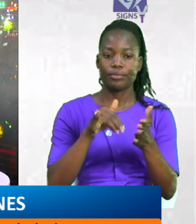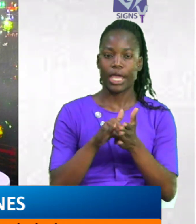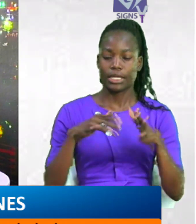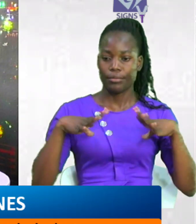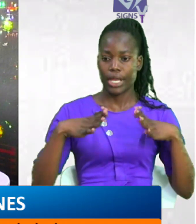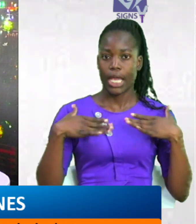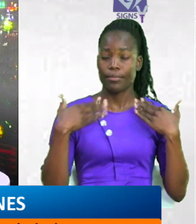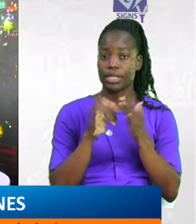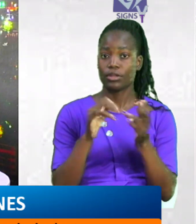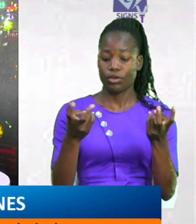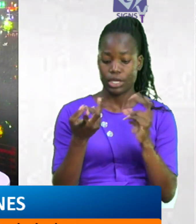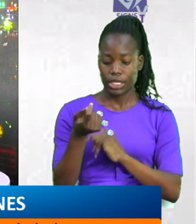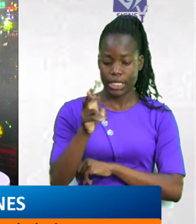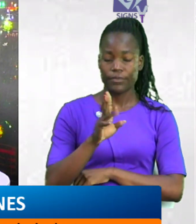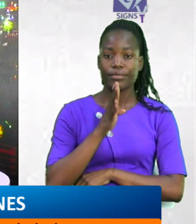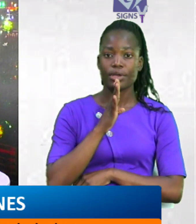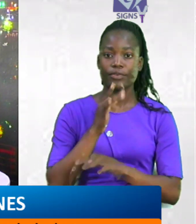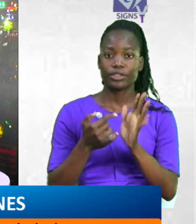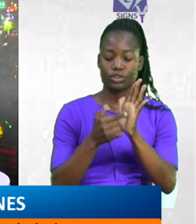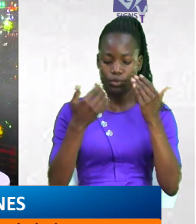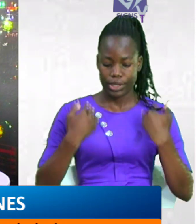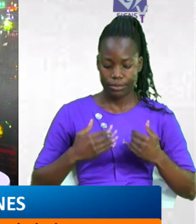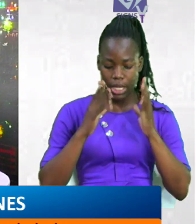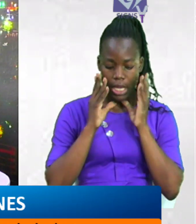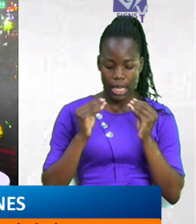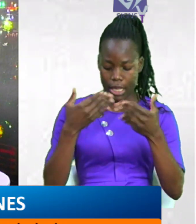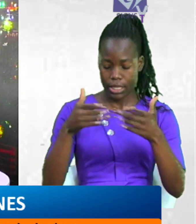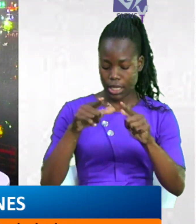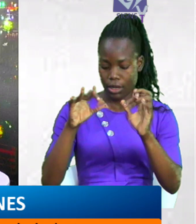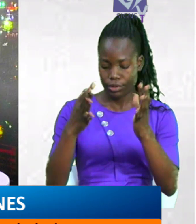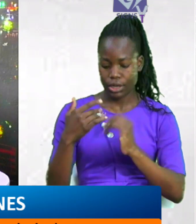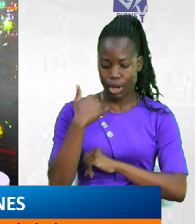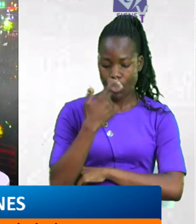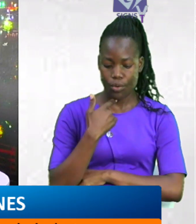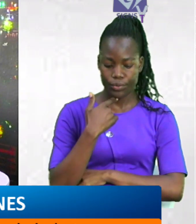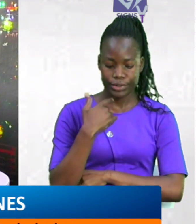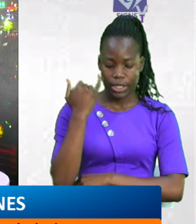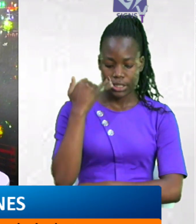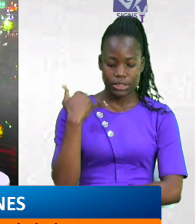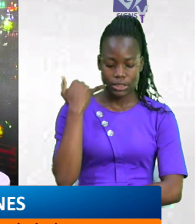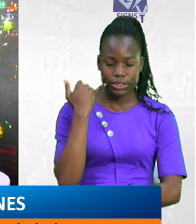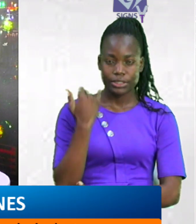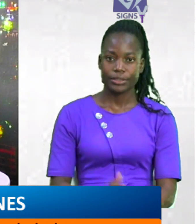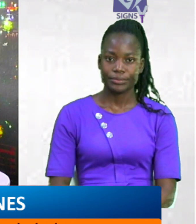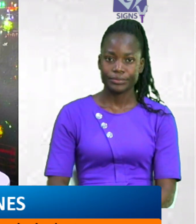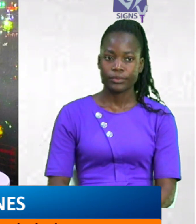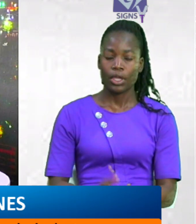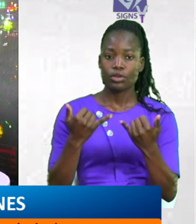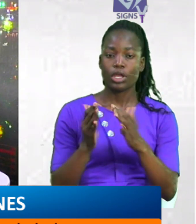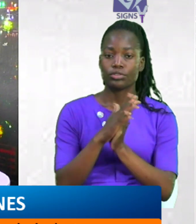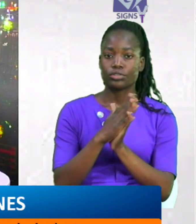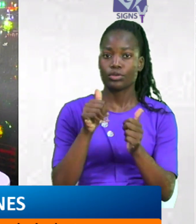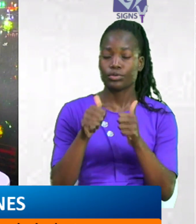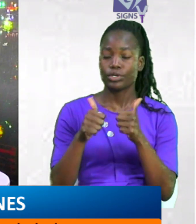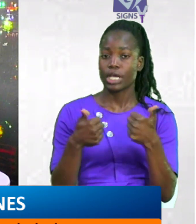a break. Glad you're still watching Science Breakfast with me, Alan HERBERT. And the sign language interpreter this morning is Jedida Wafula. Now, these are the